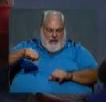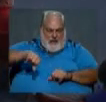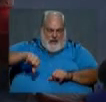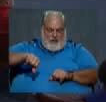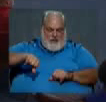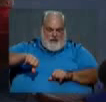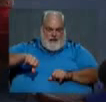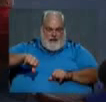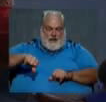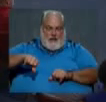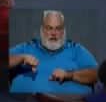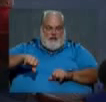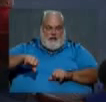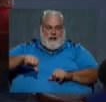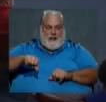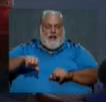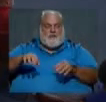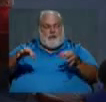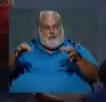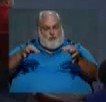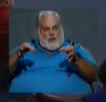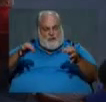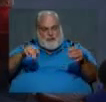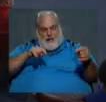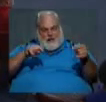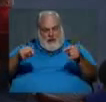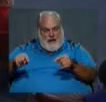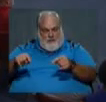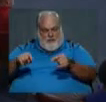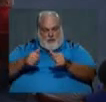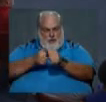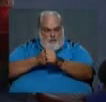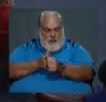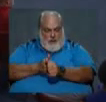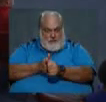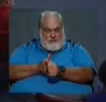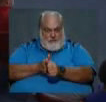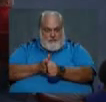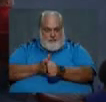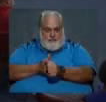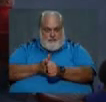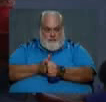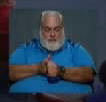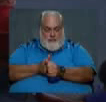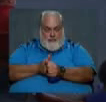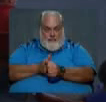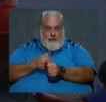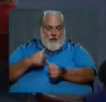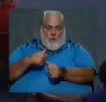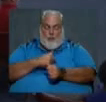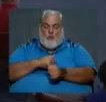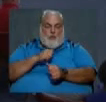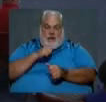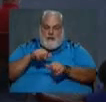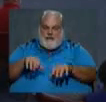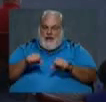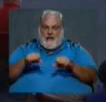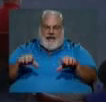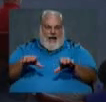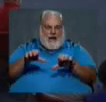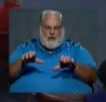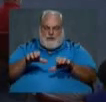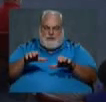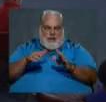denied and be instructed to come into compliance. Now, will not take any further action,